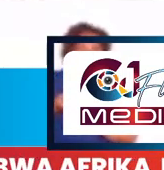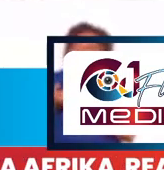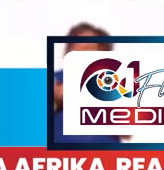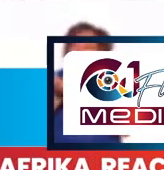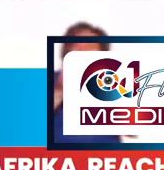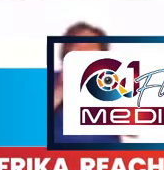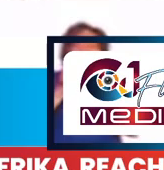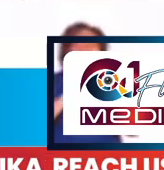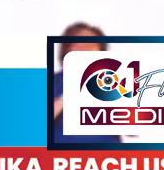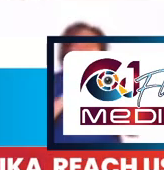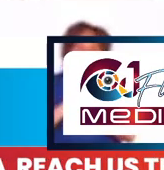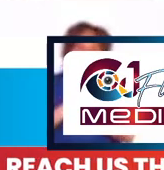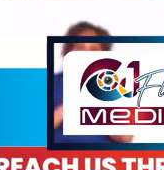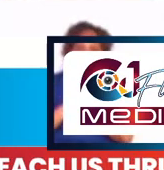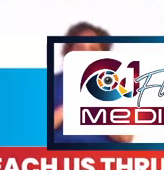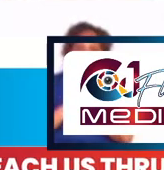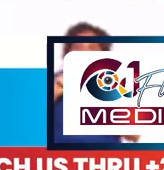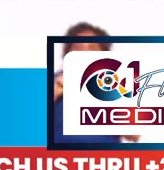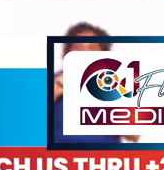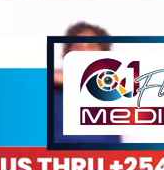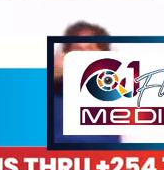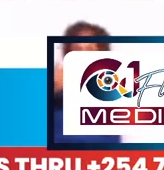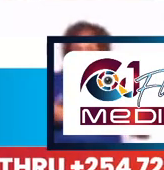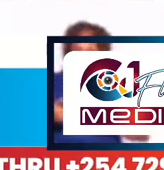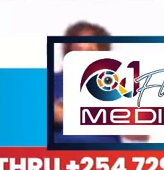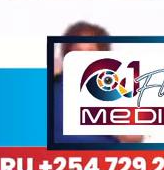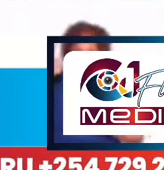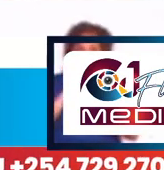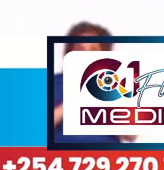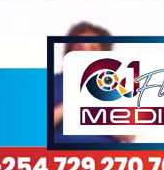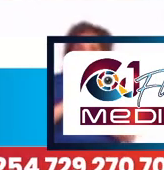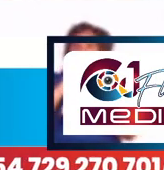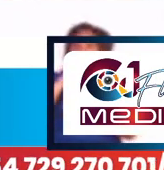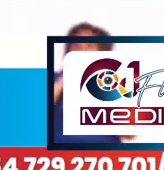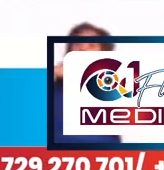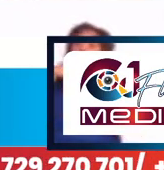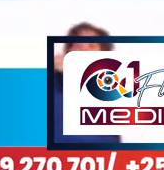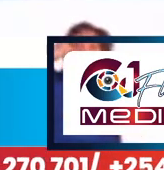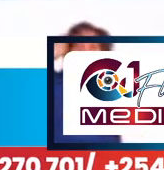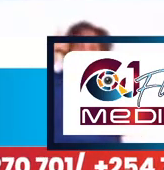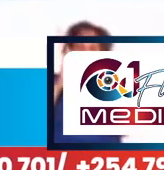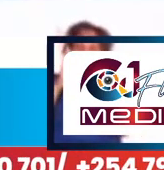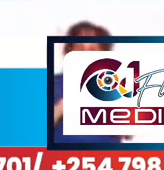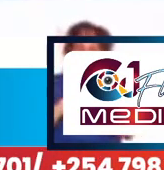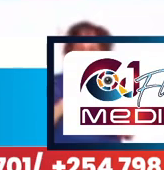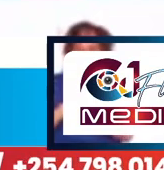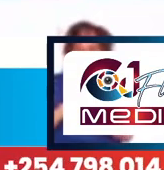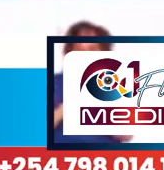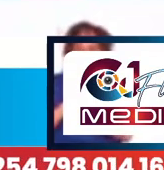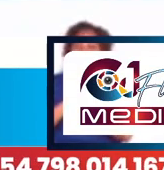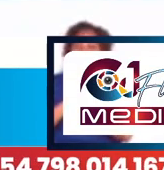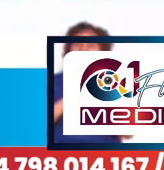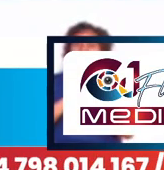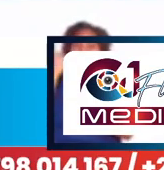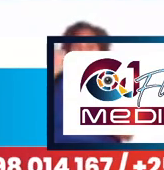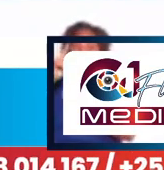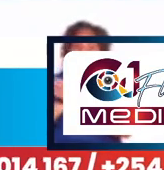prayer. Pastor, you are welcome for prayer. May we stand for the word of prayer to pray for our